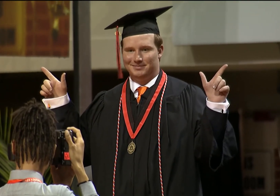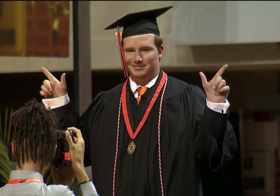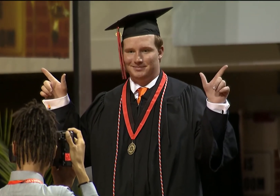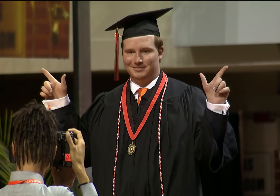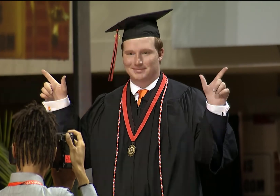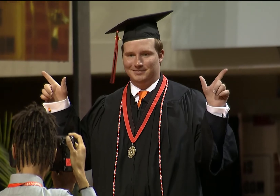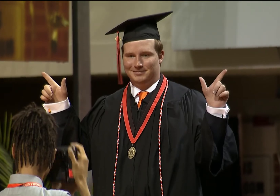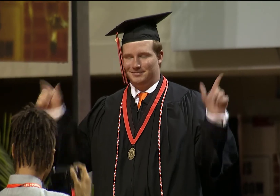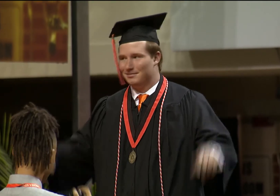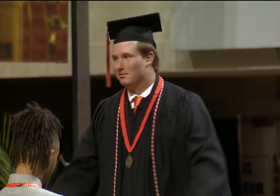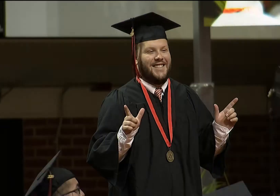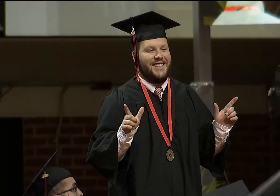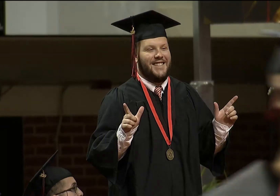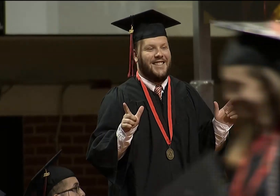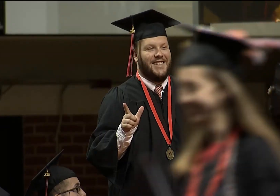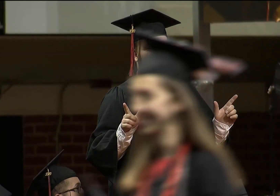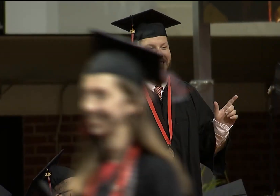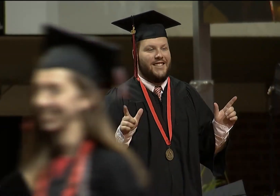Christopher Michael Hillman.